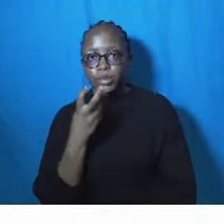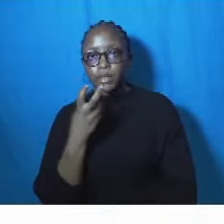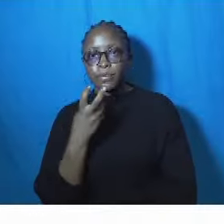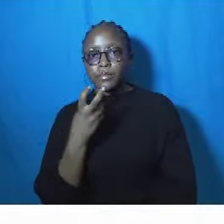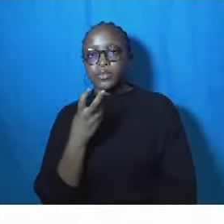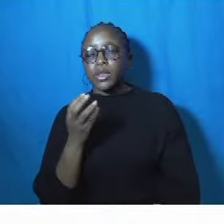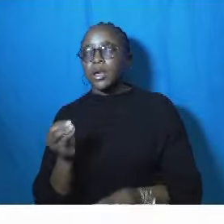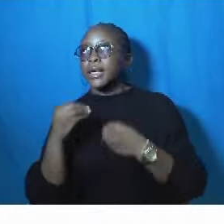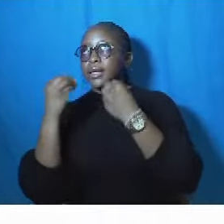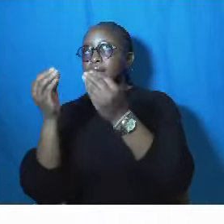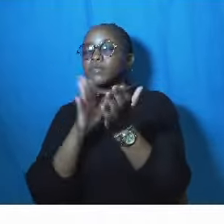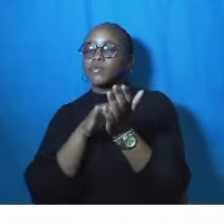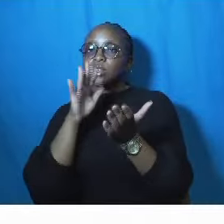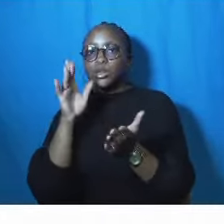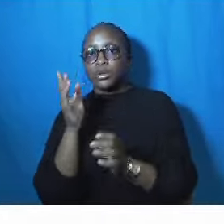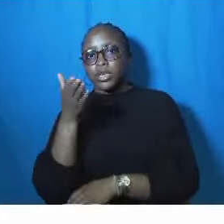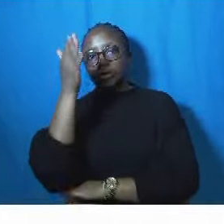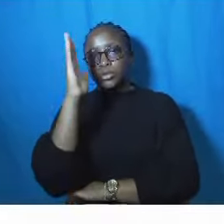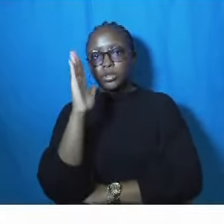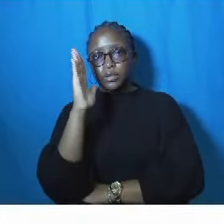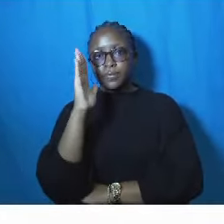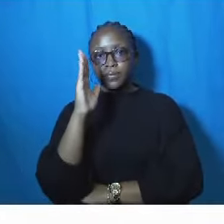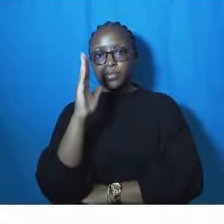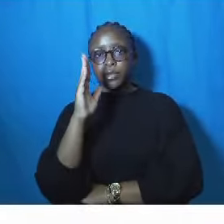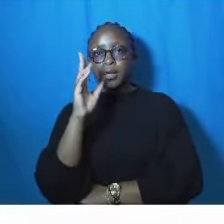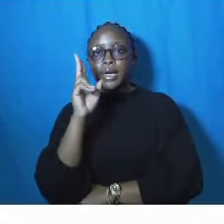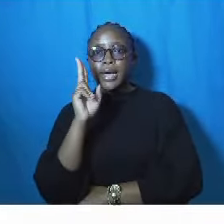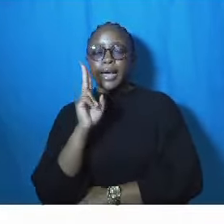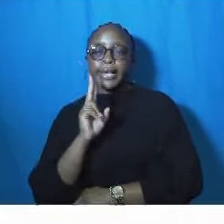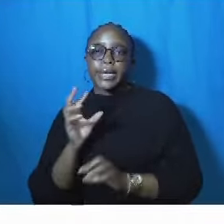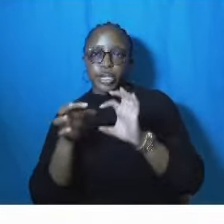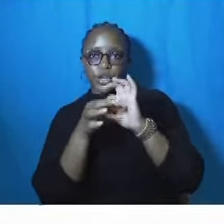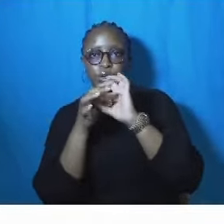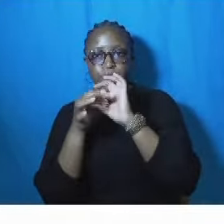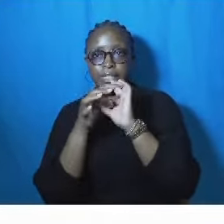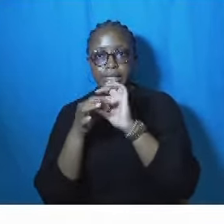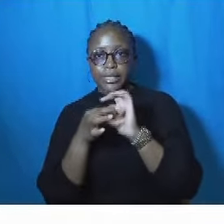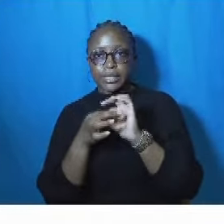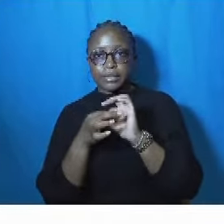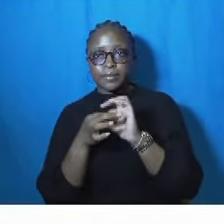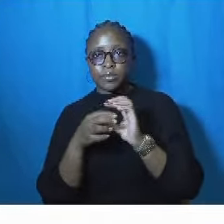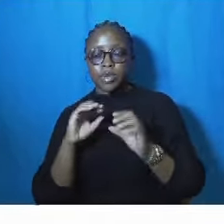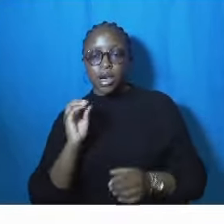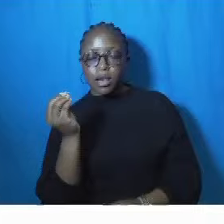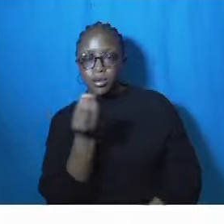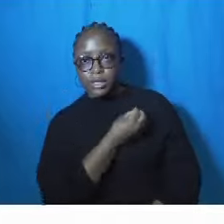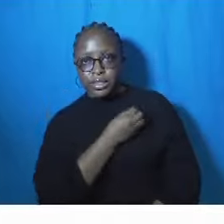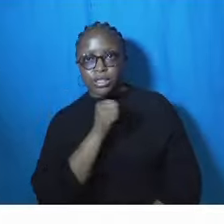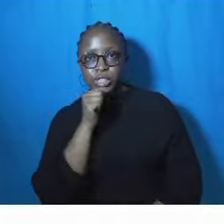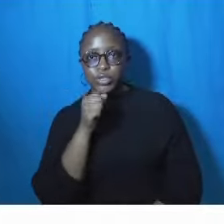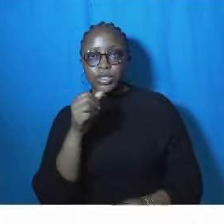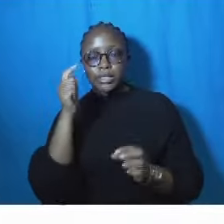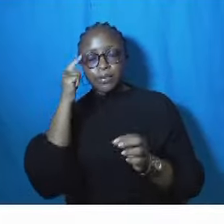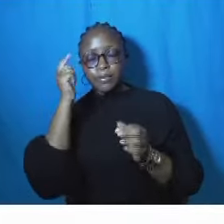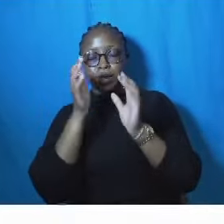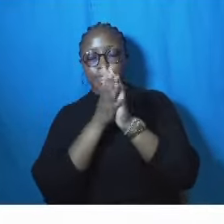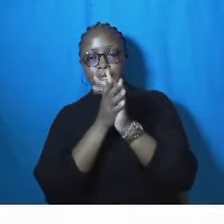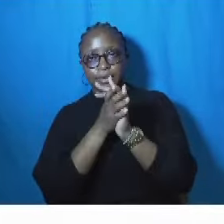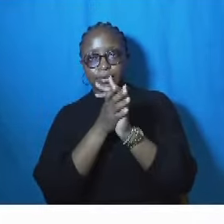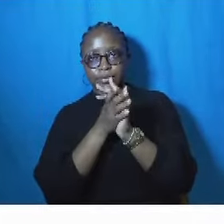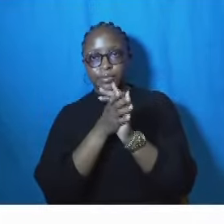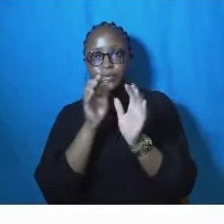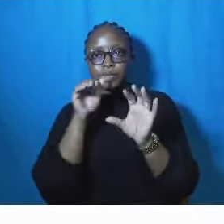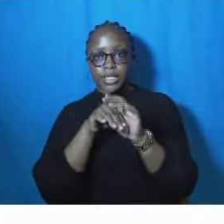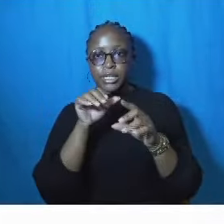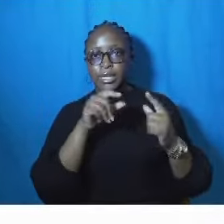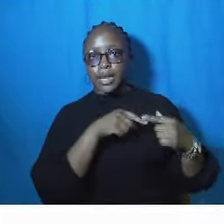So our unity is not of belief in the heart, but it must also be confessed